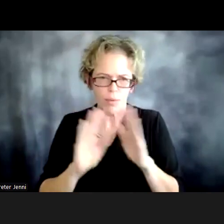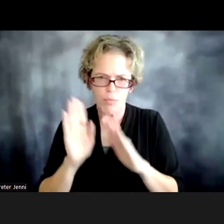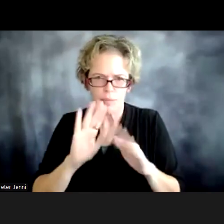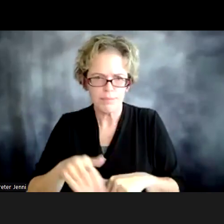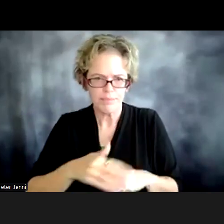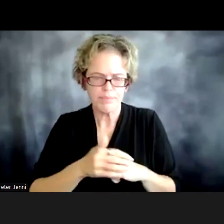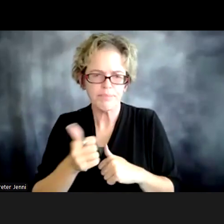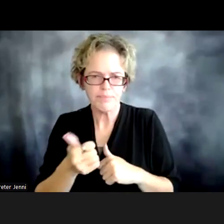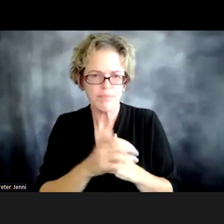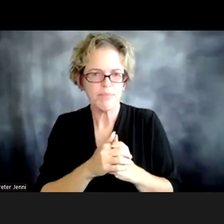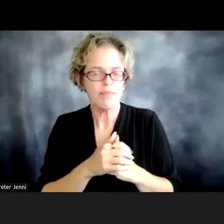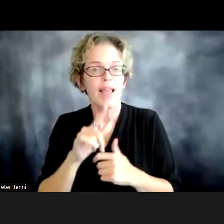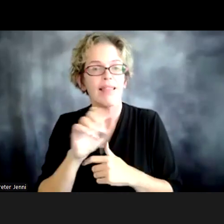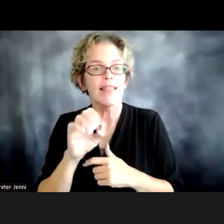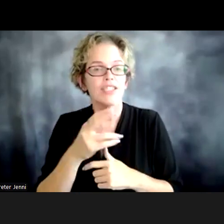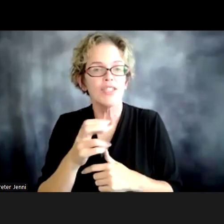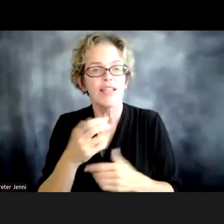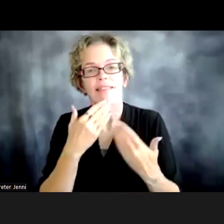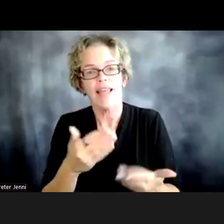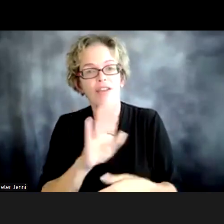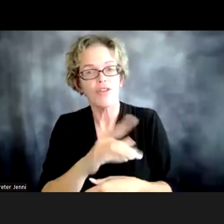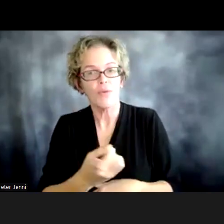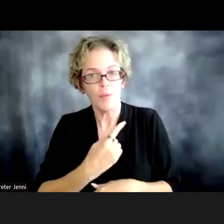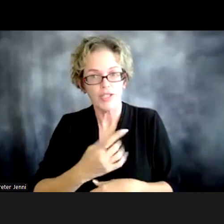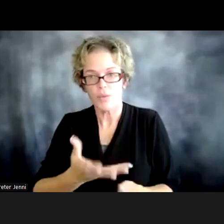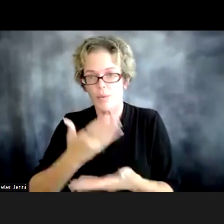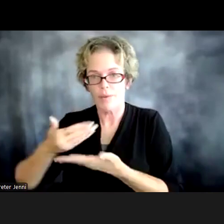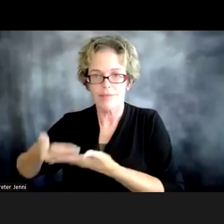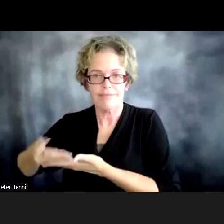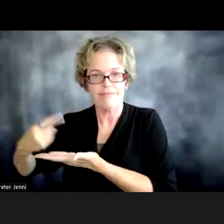Leachy appreciate the question, and we'll take that back.